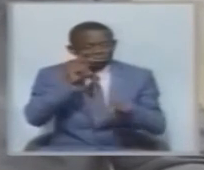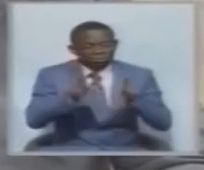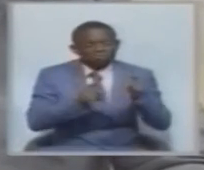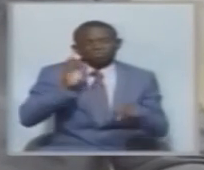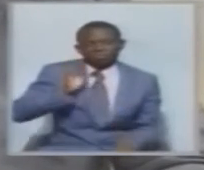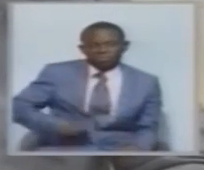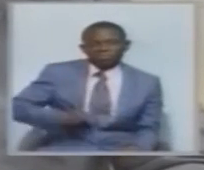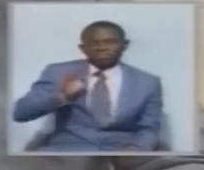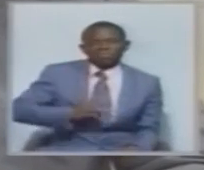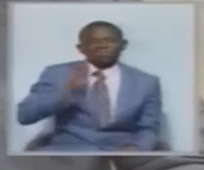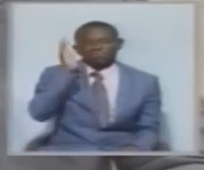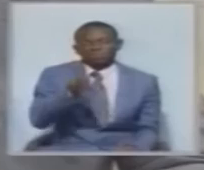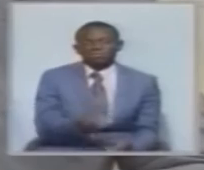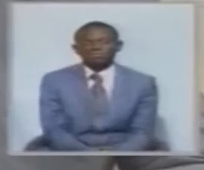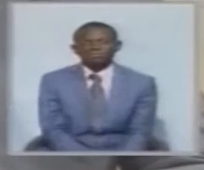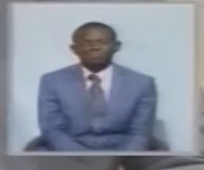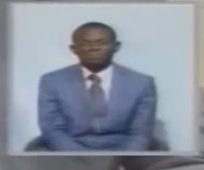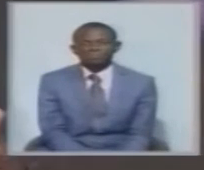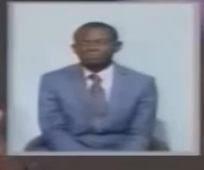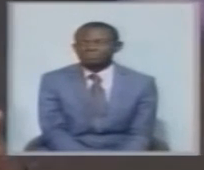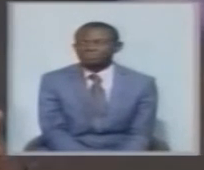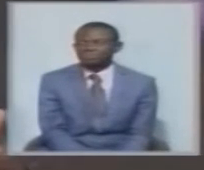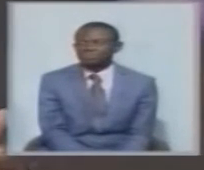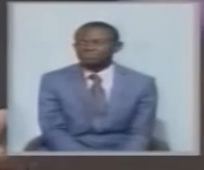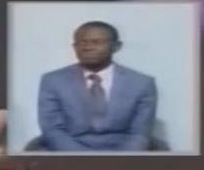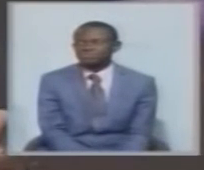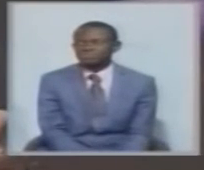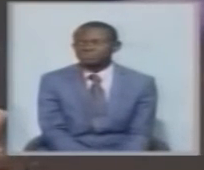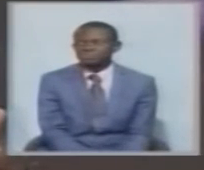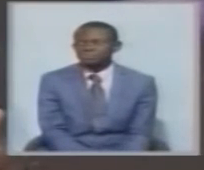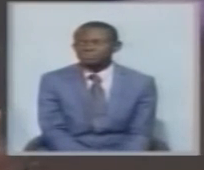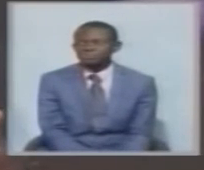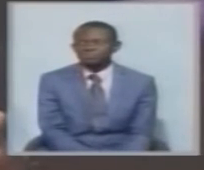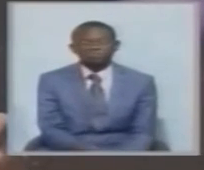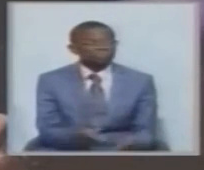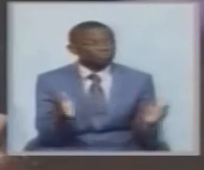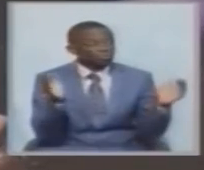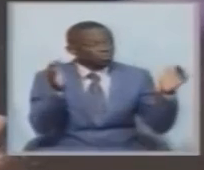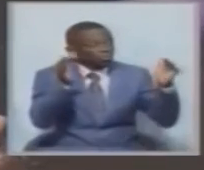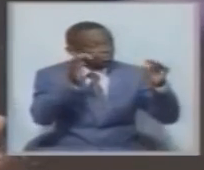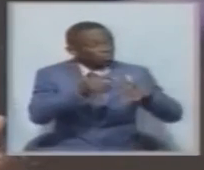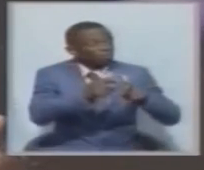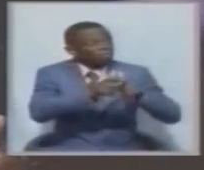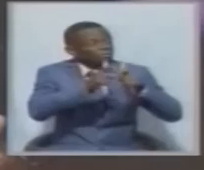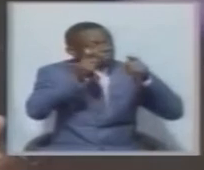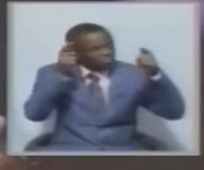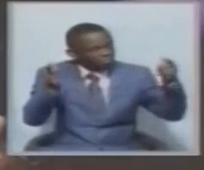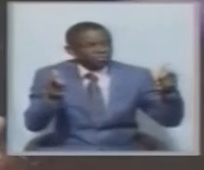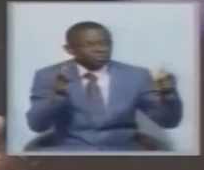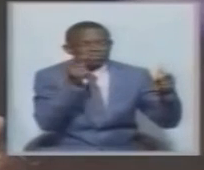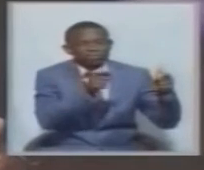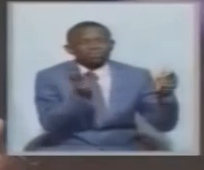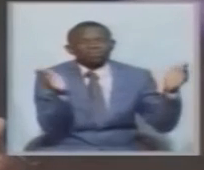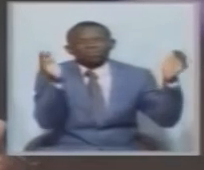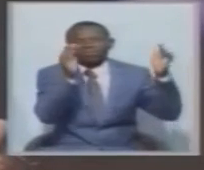accruing to everybody. We are looking at a very big conference, and obviously the private sector are sitting on the fence